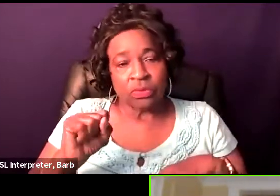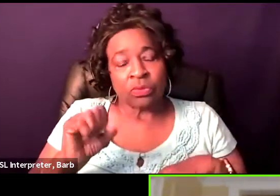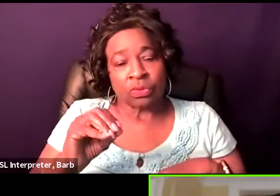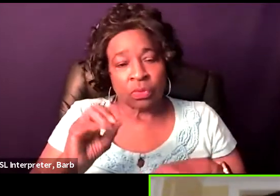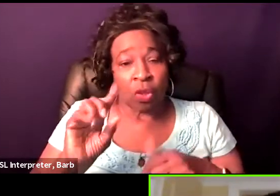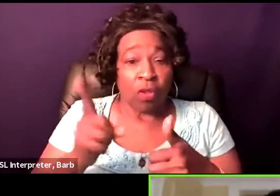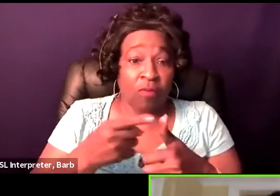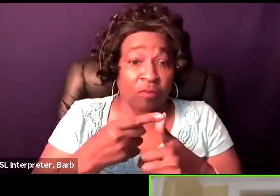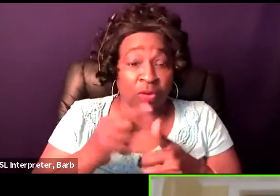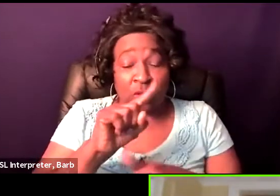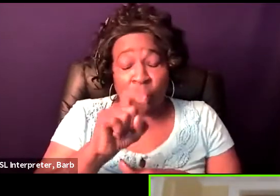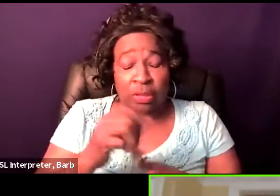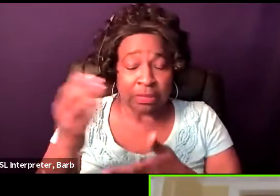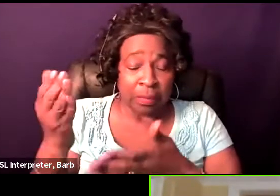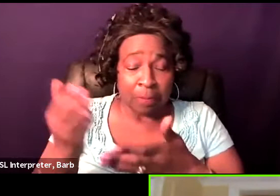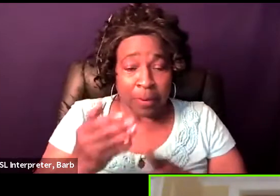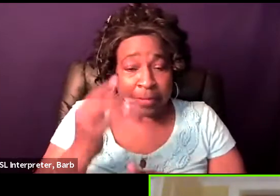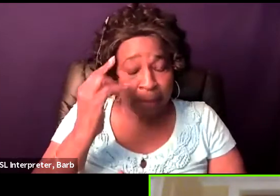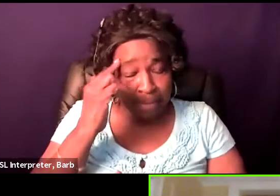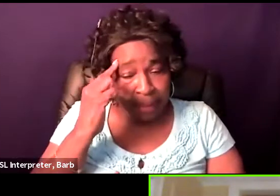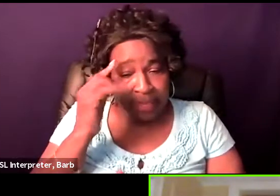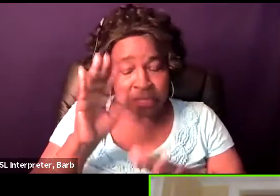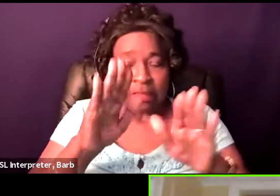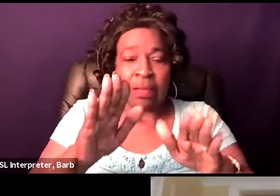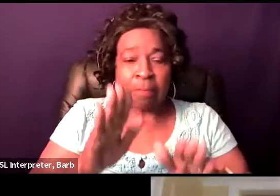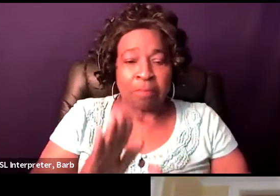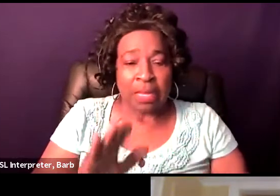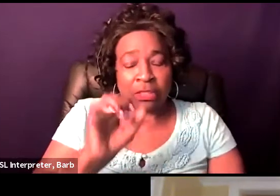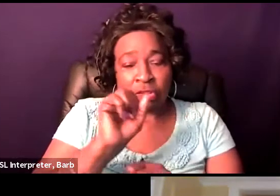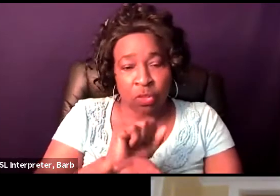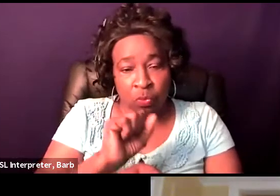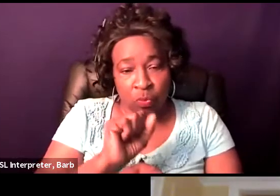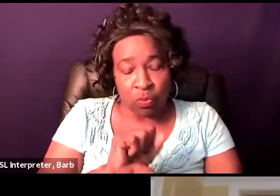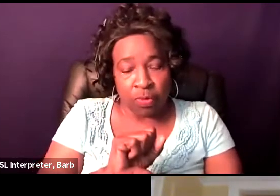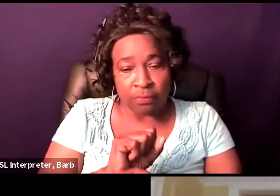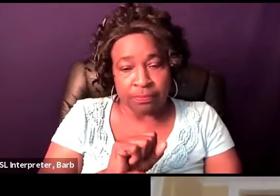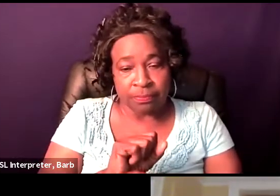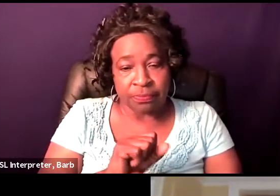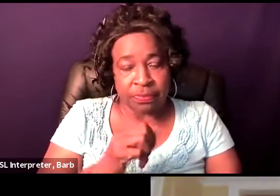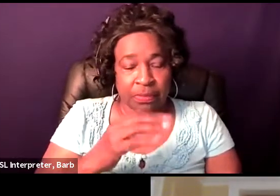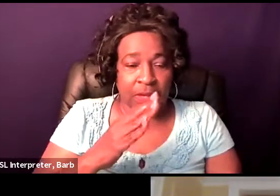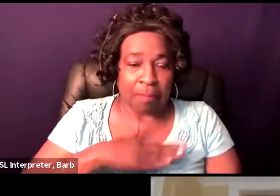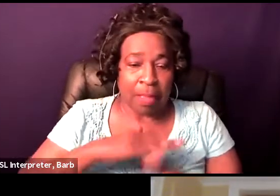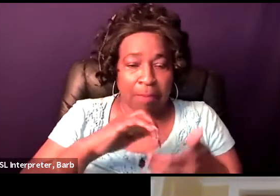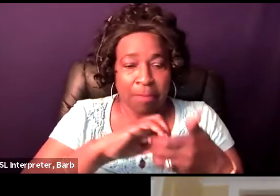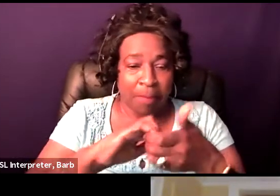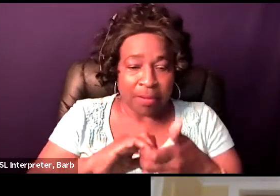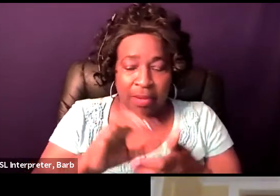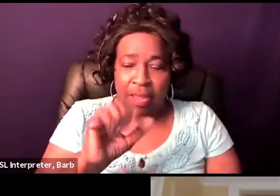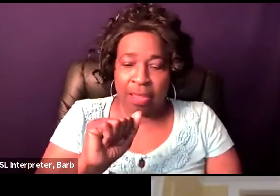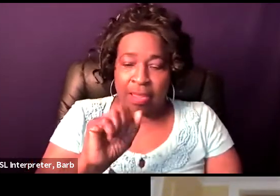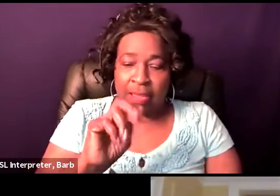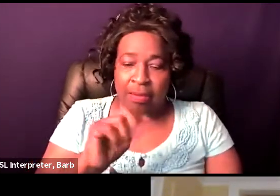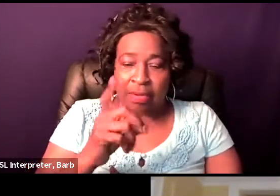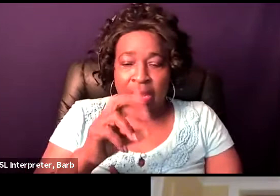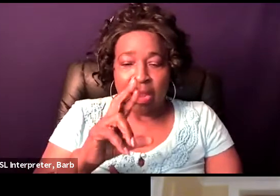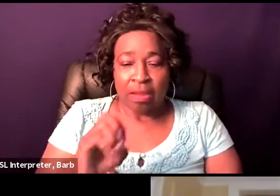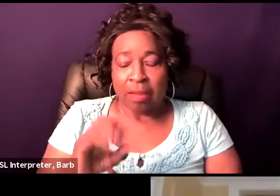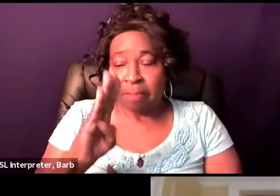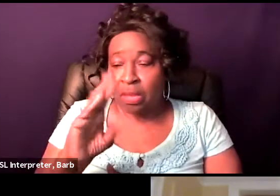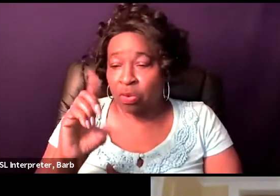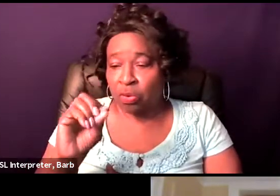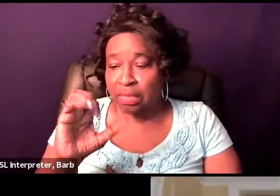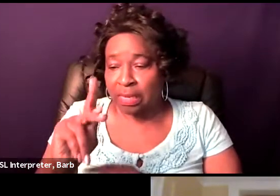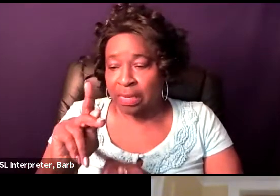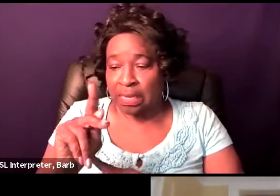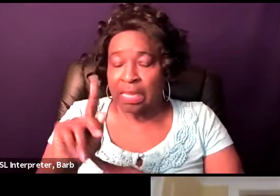First of all, the question brings to mind is the amazing work of my colleague Andre Brock and his recent book